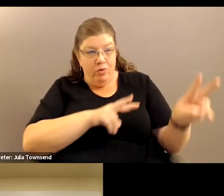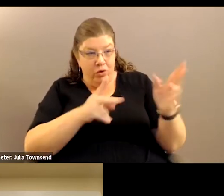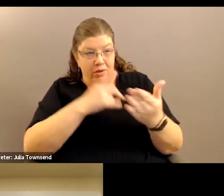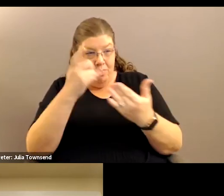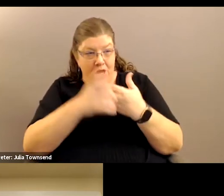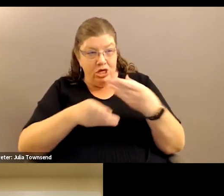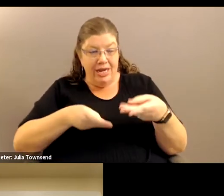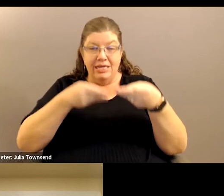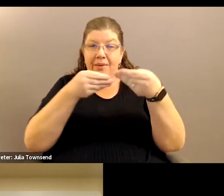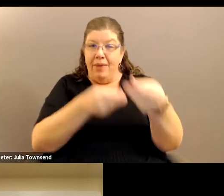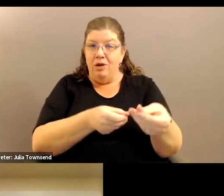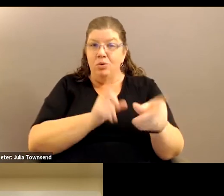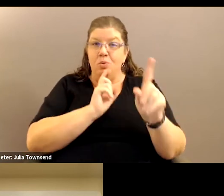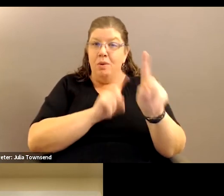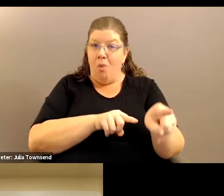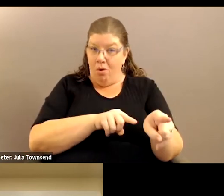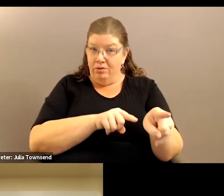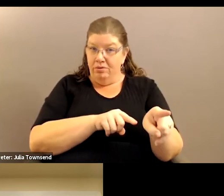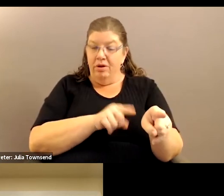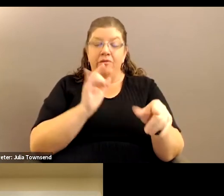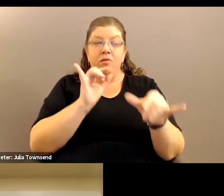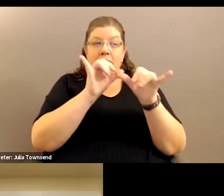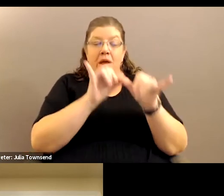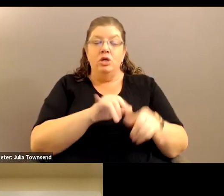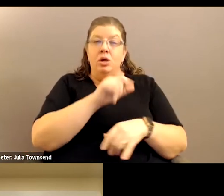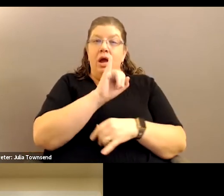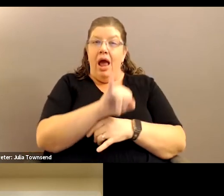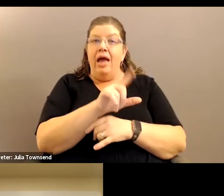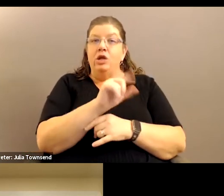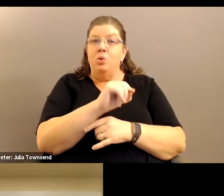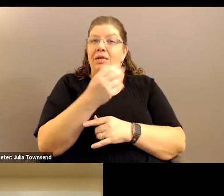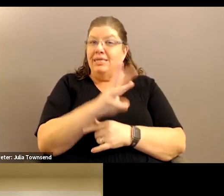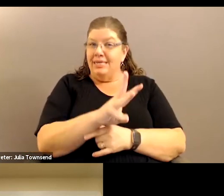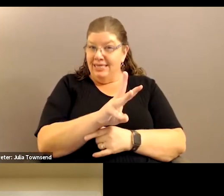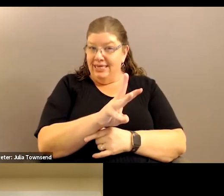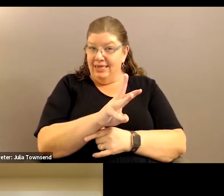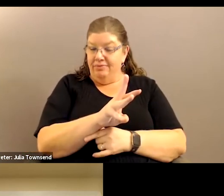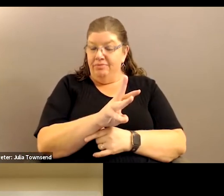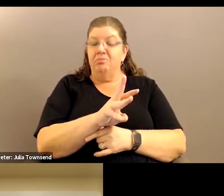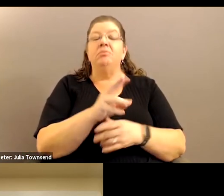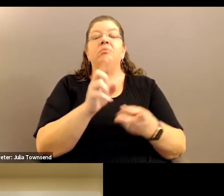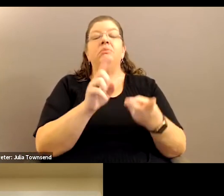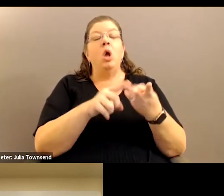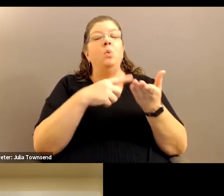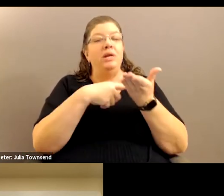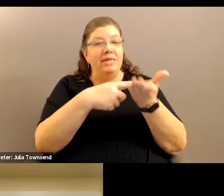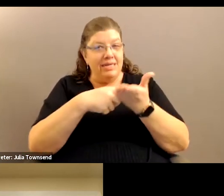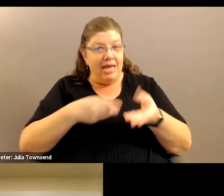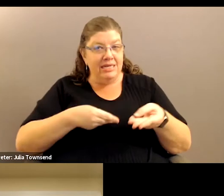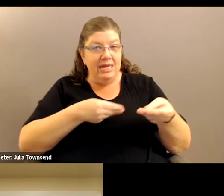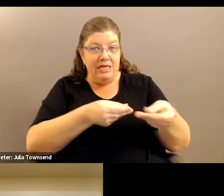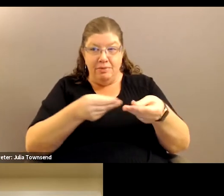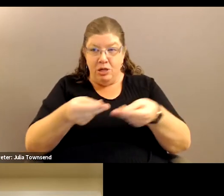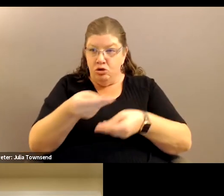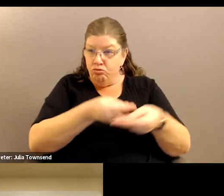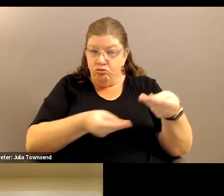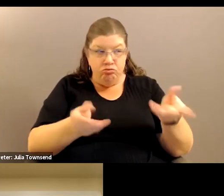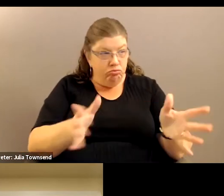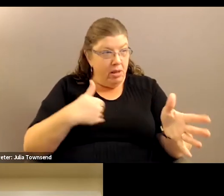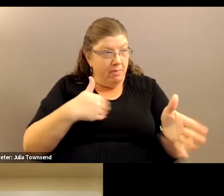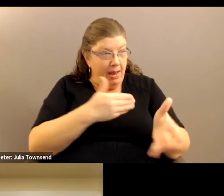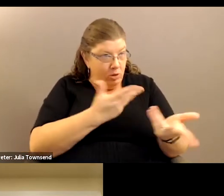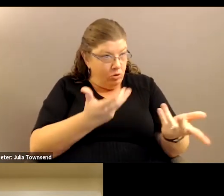expenditures reports for measure i 2016 discuss the expenditures among members and questions